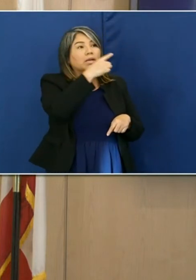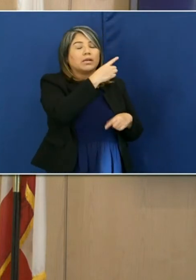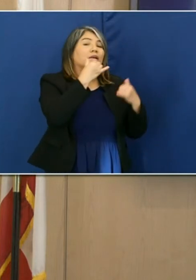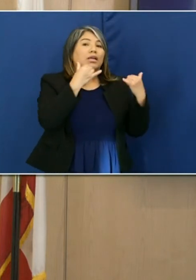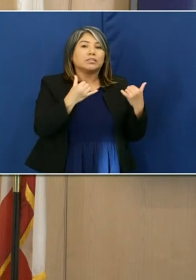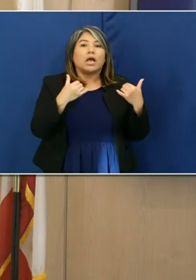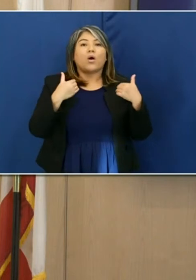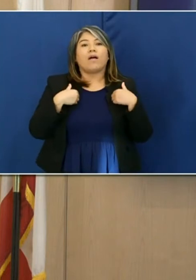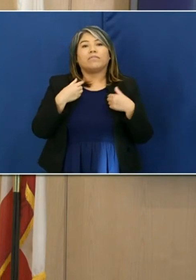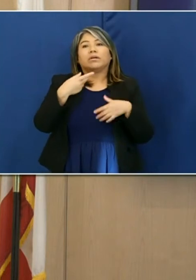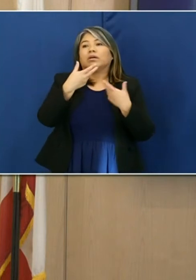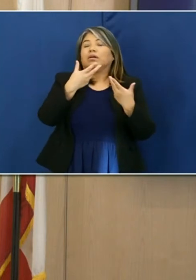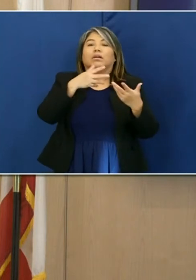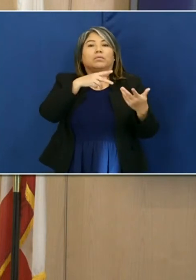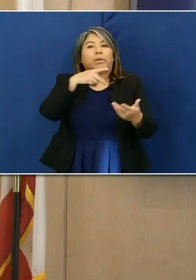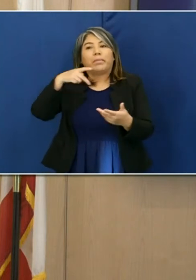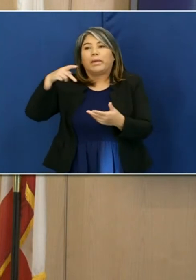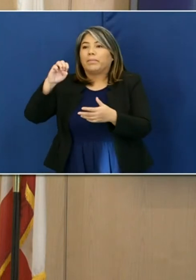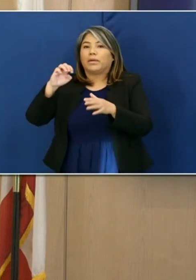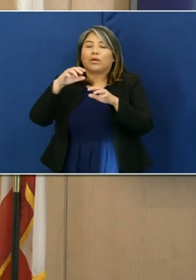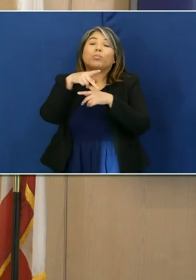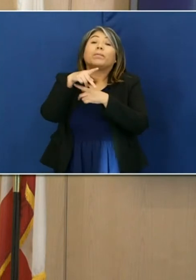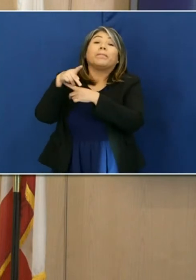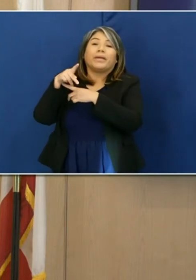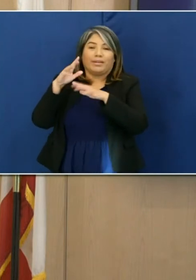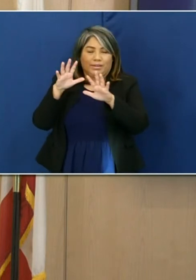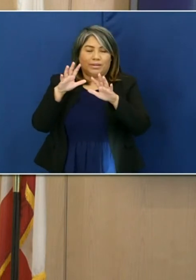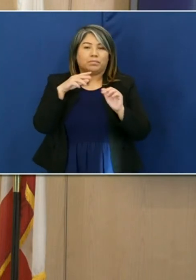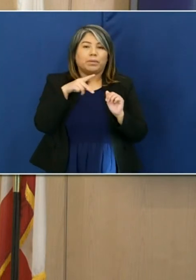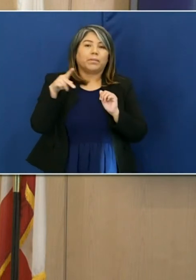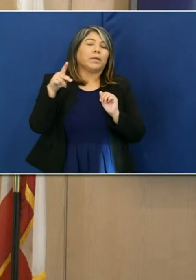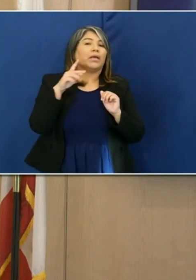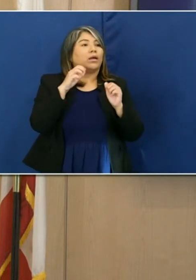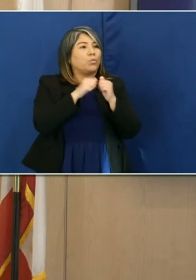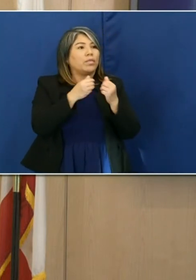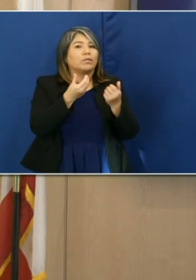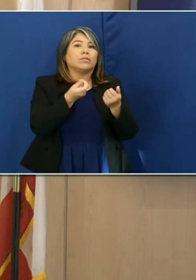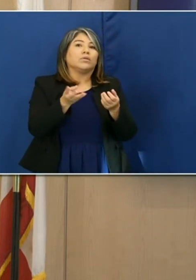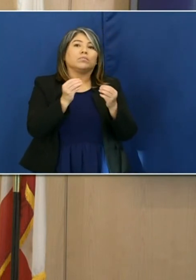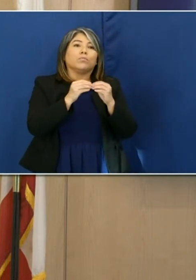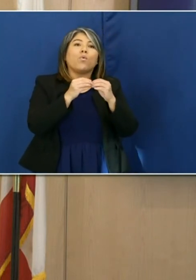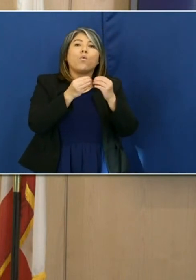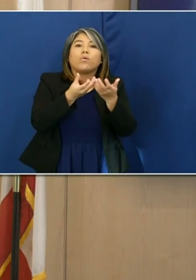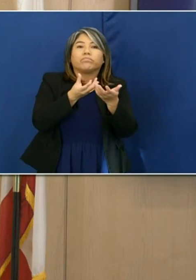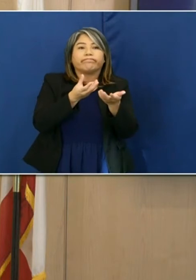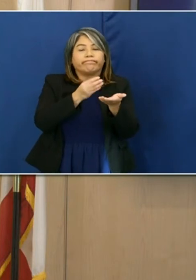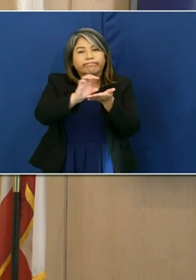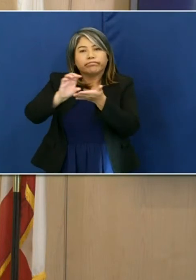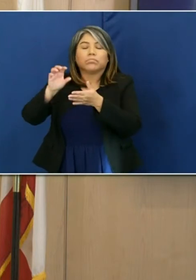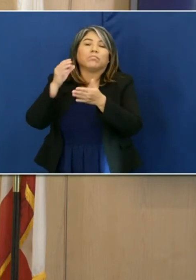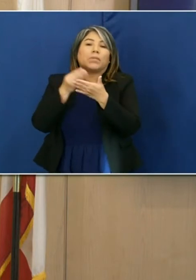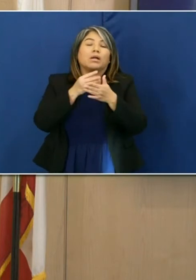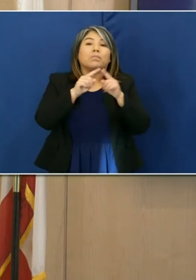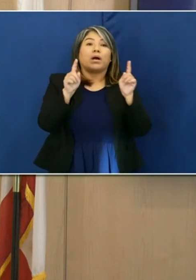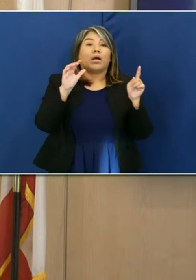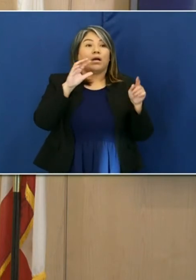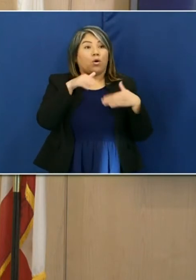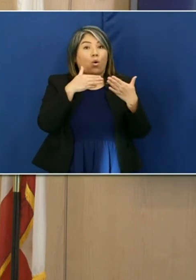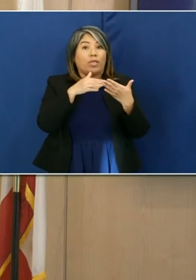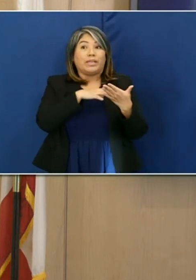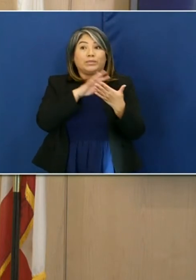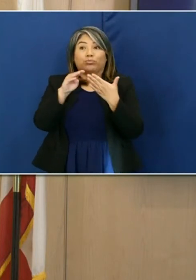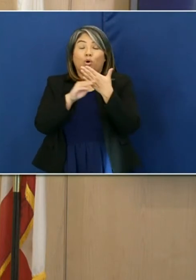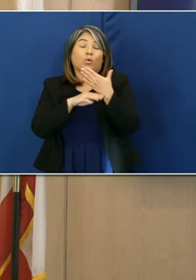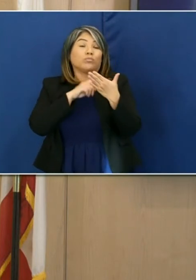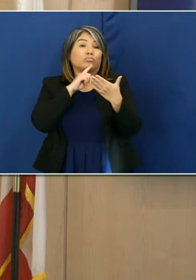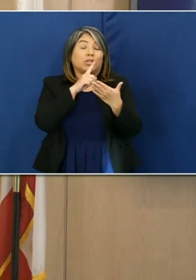with PPP. All of these programs are designed to recognize the very real negative impacts that COVID-19 has